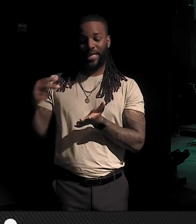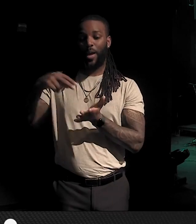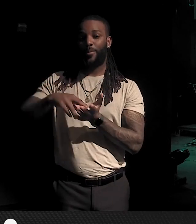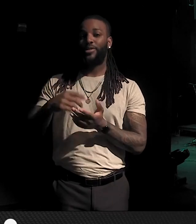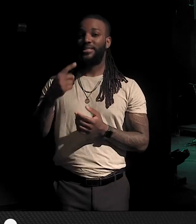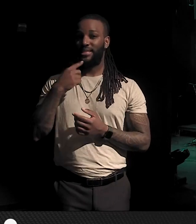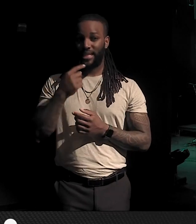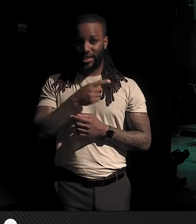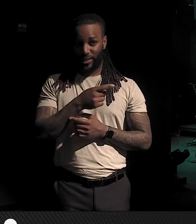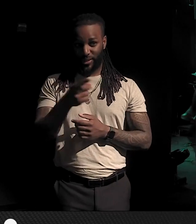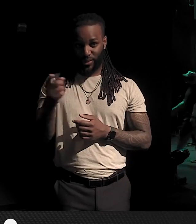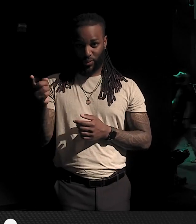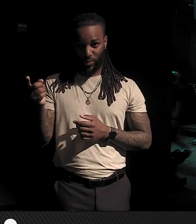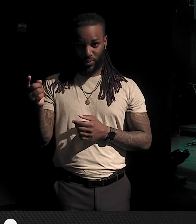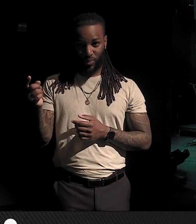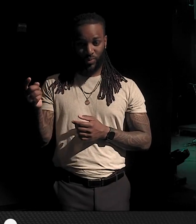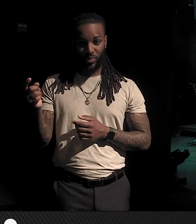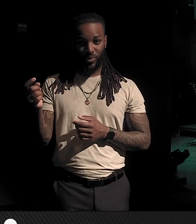say to you,